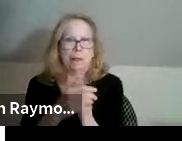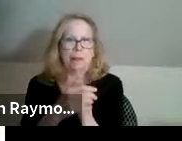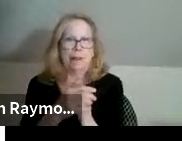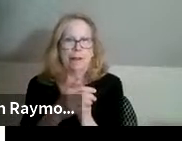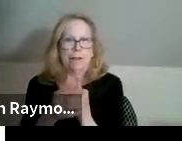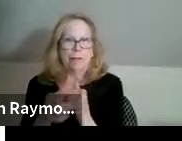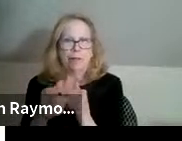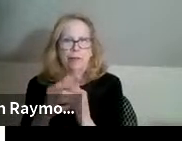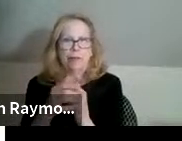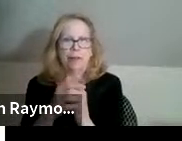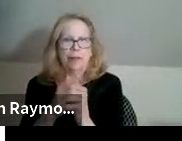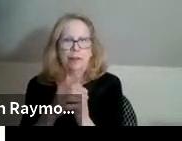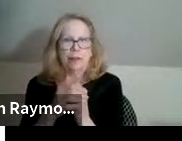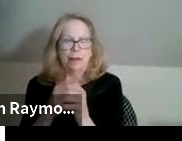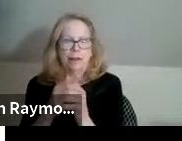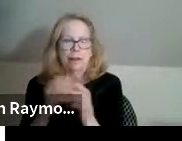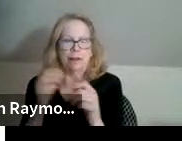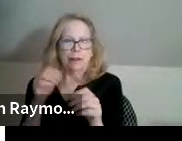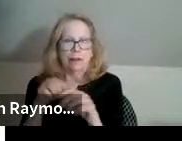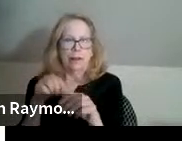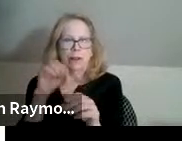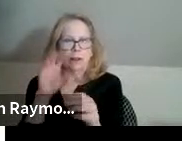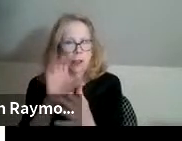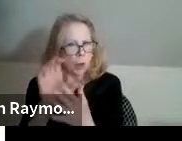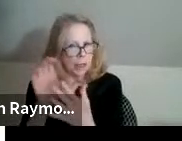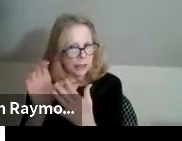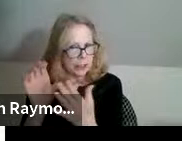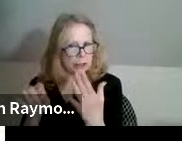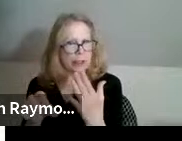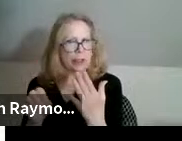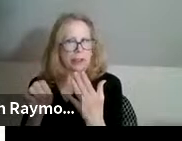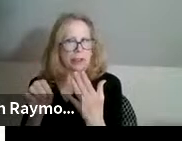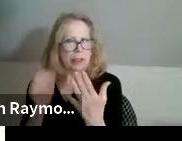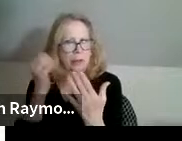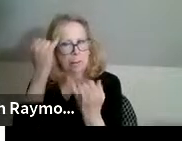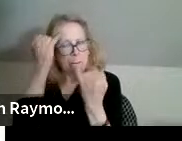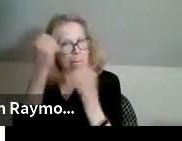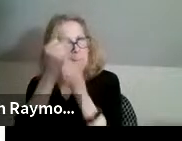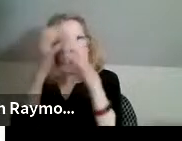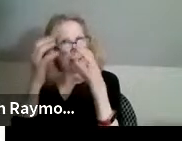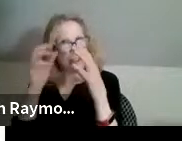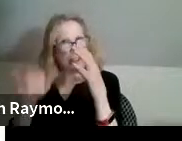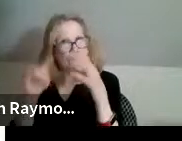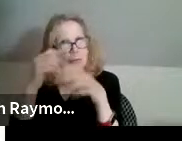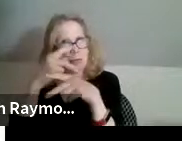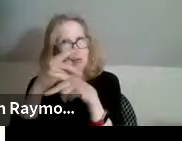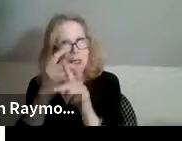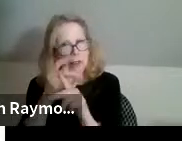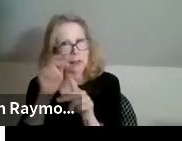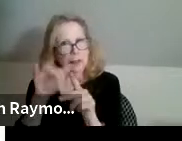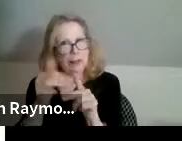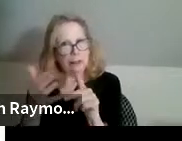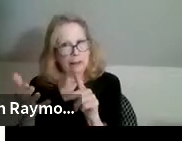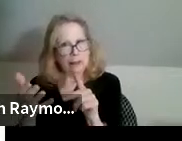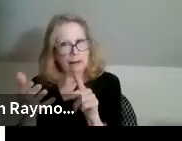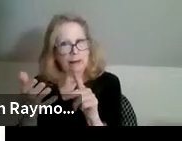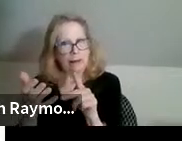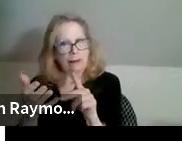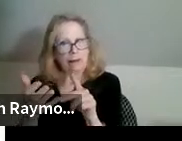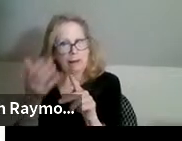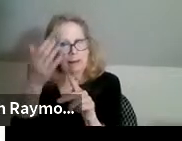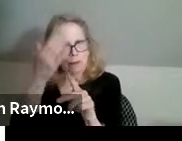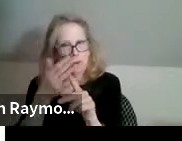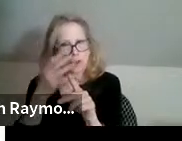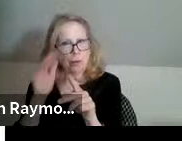that in the criteria, imagine that the product is fronted by something called